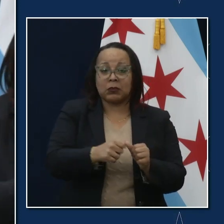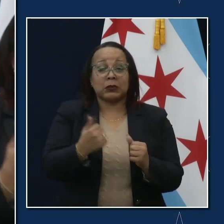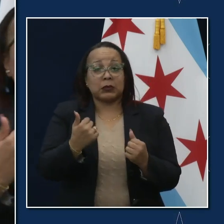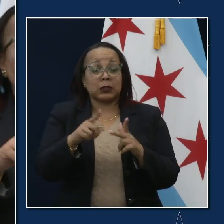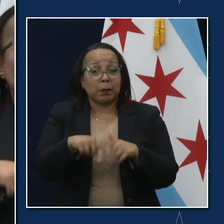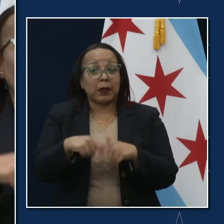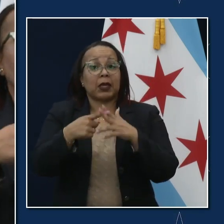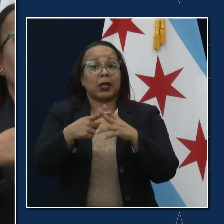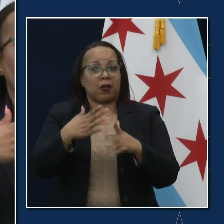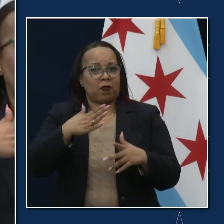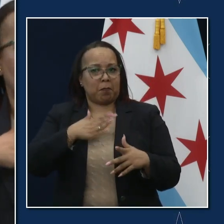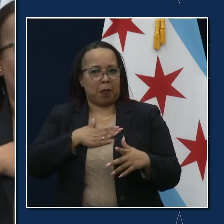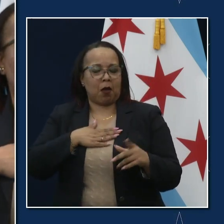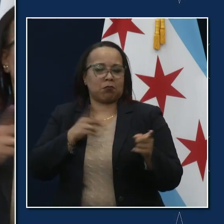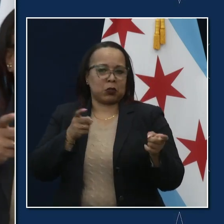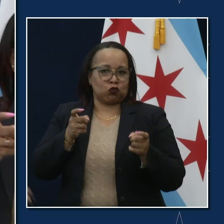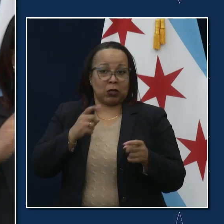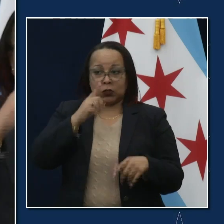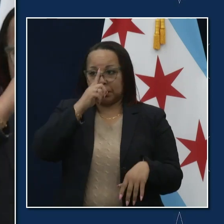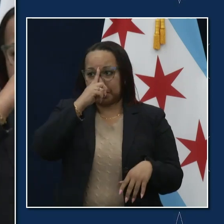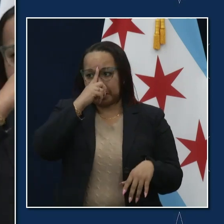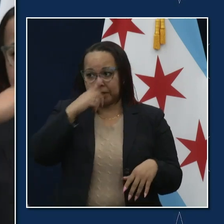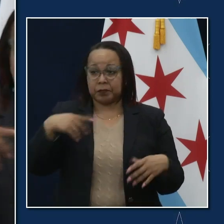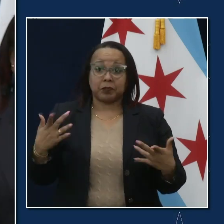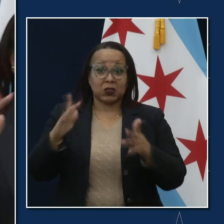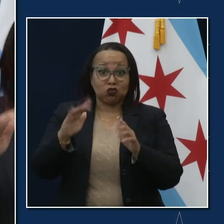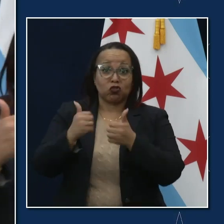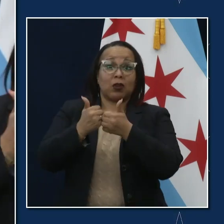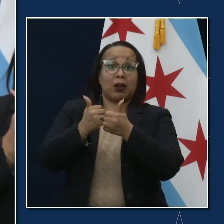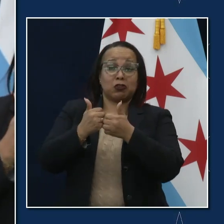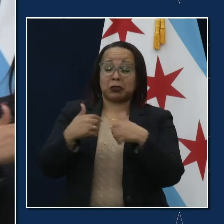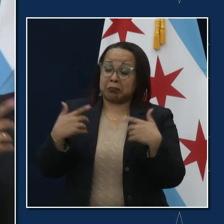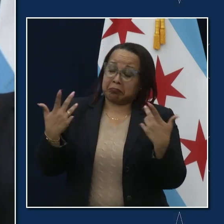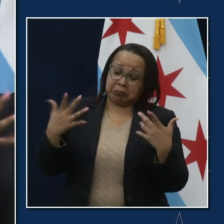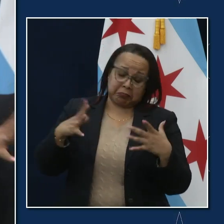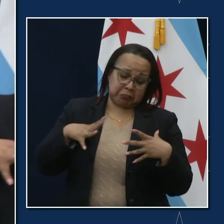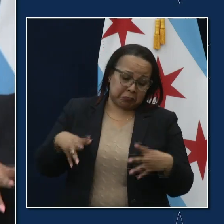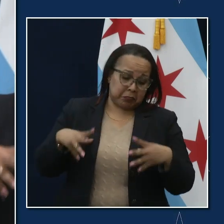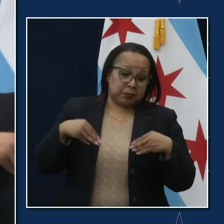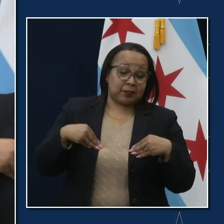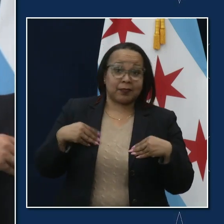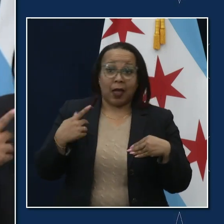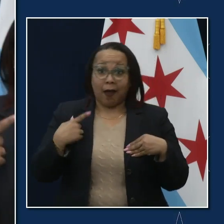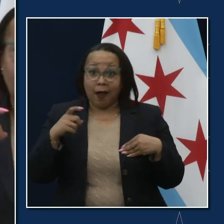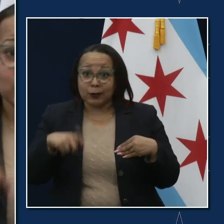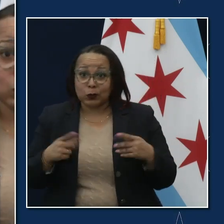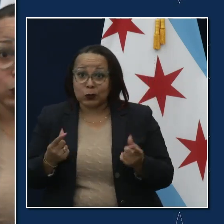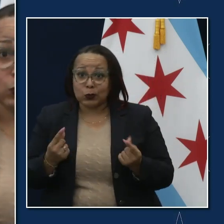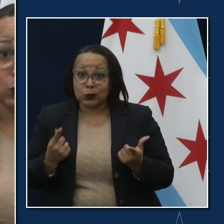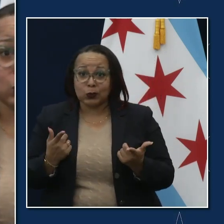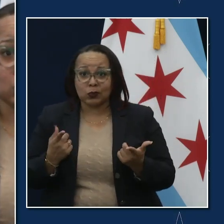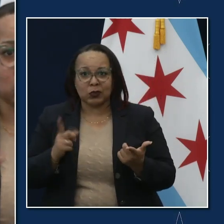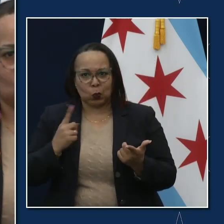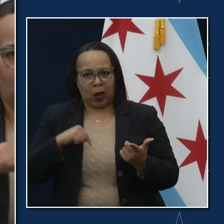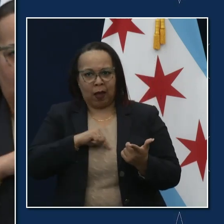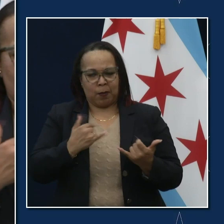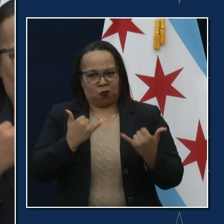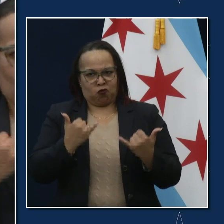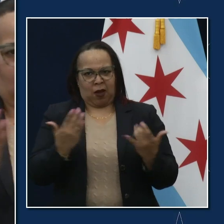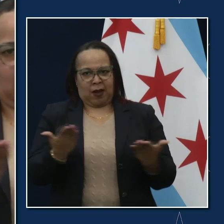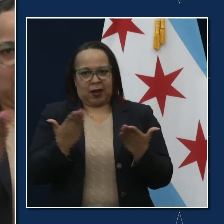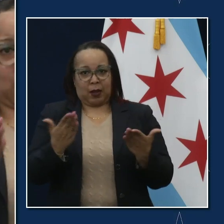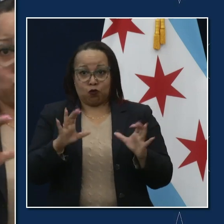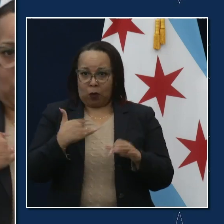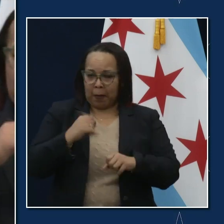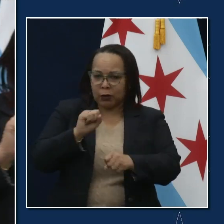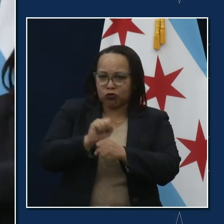beginning of my administration. So challenges come what may, where I need to be is where I am right here, which